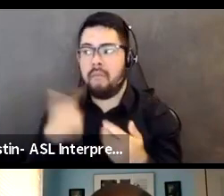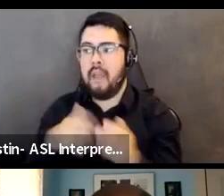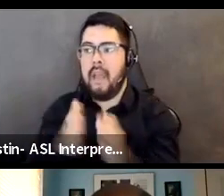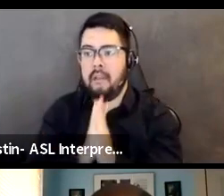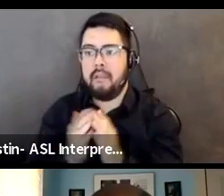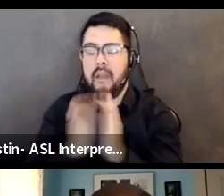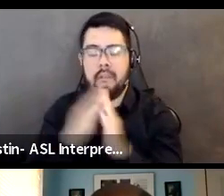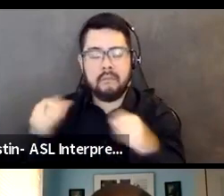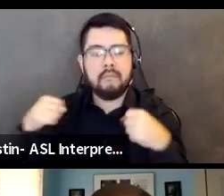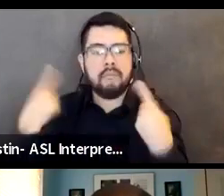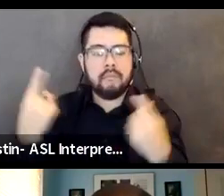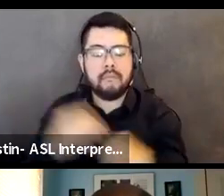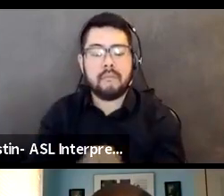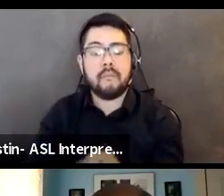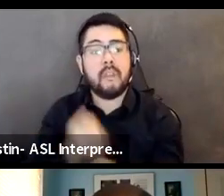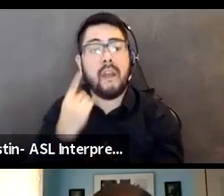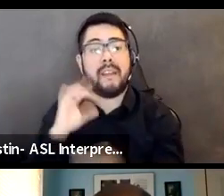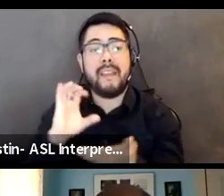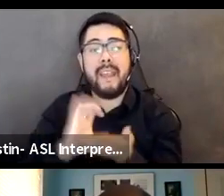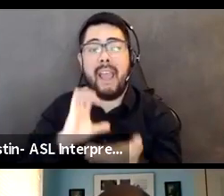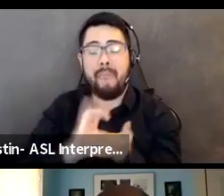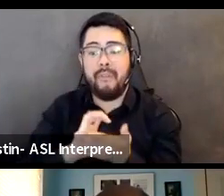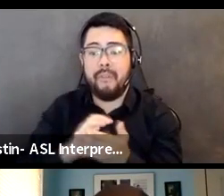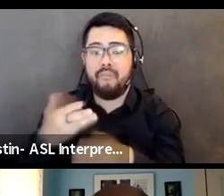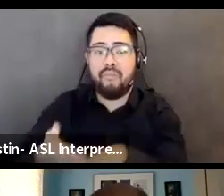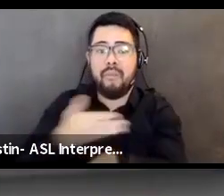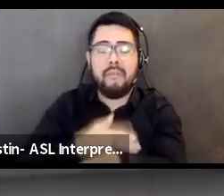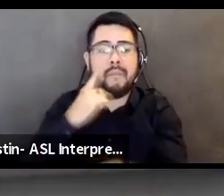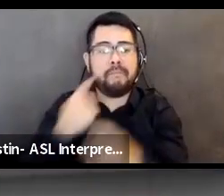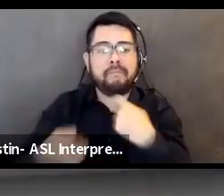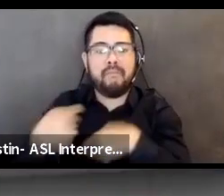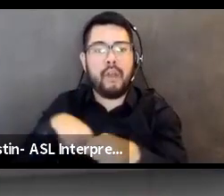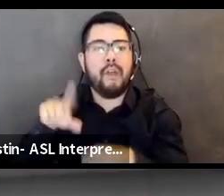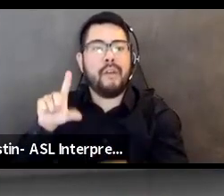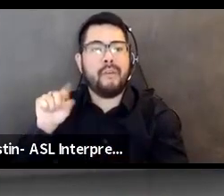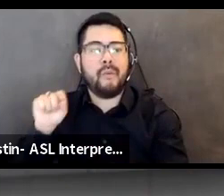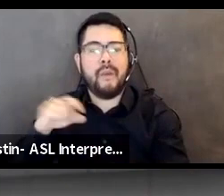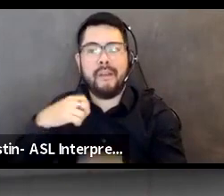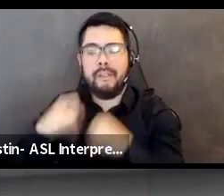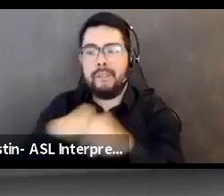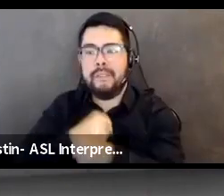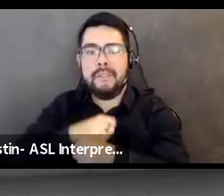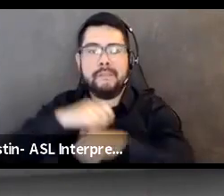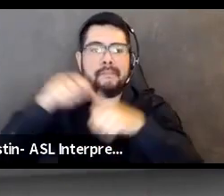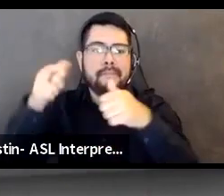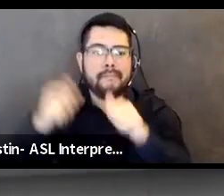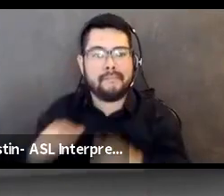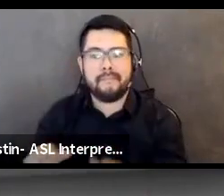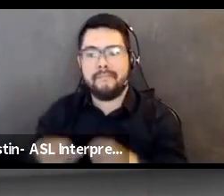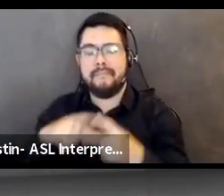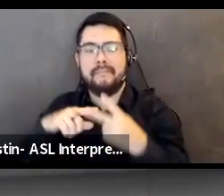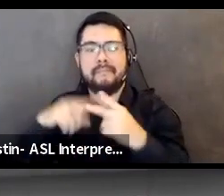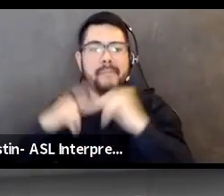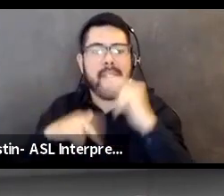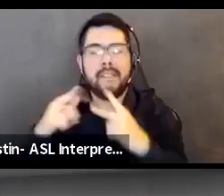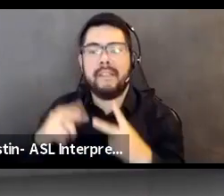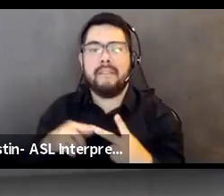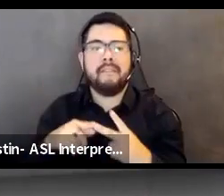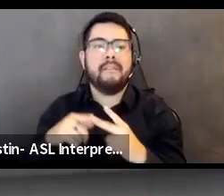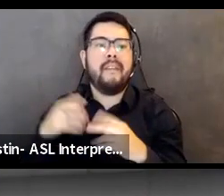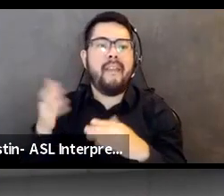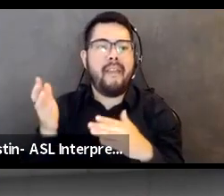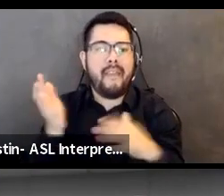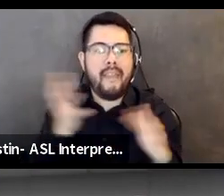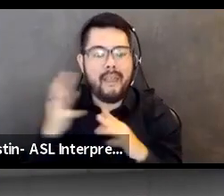capital improvements needed to replace a 20-year-old crumbling modular with structural ventilation and sewage issues amongst